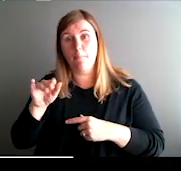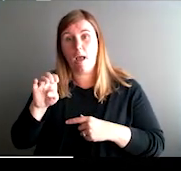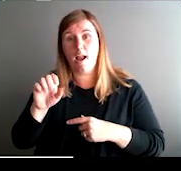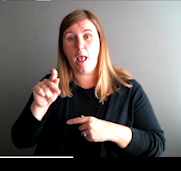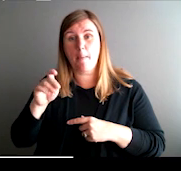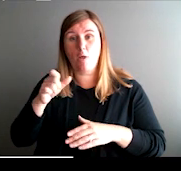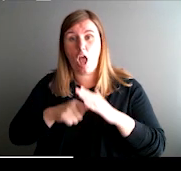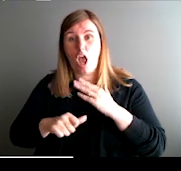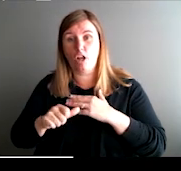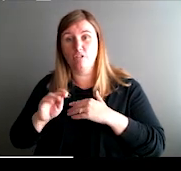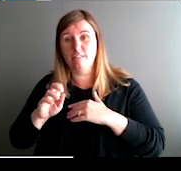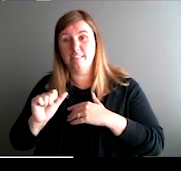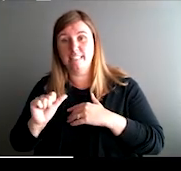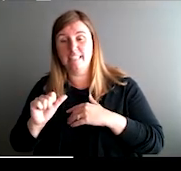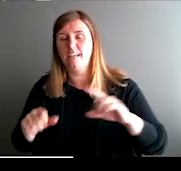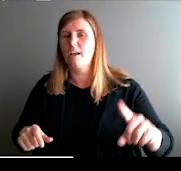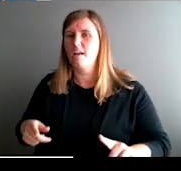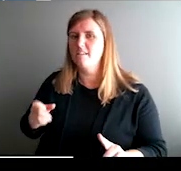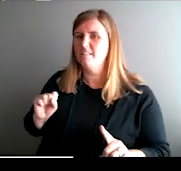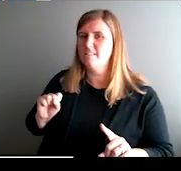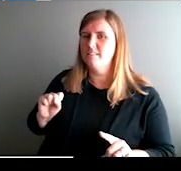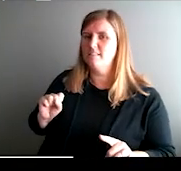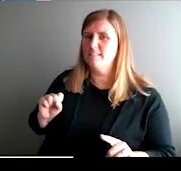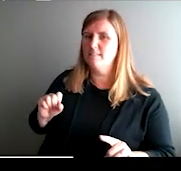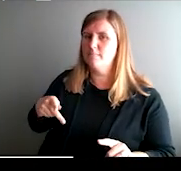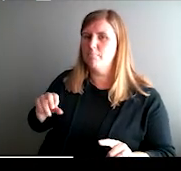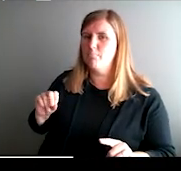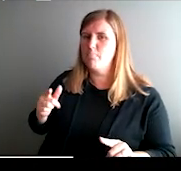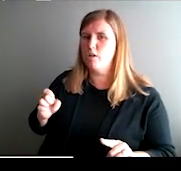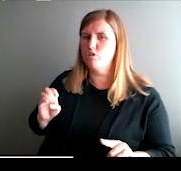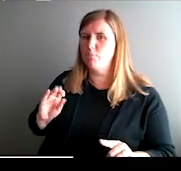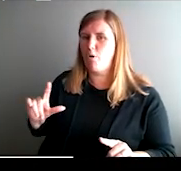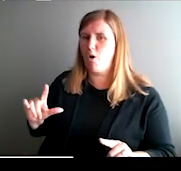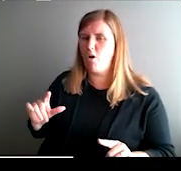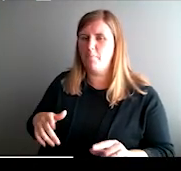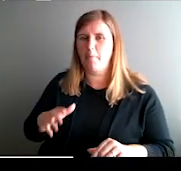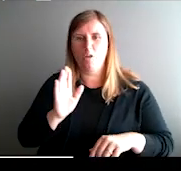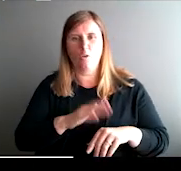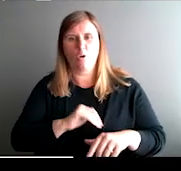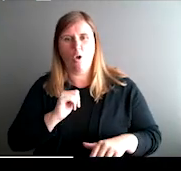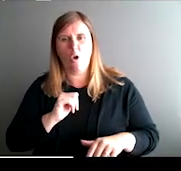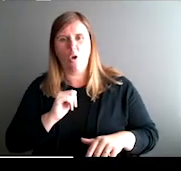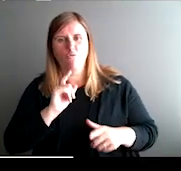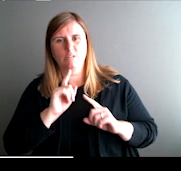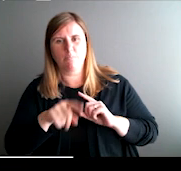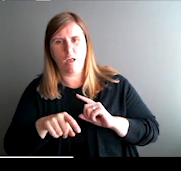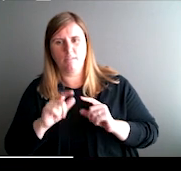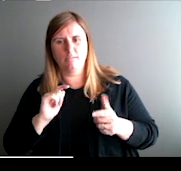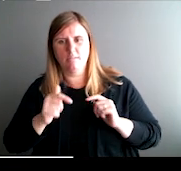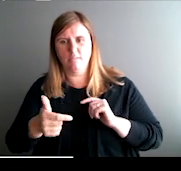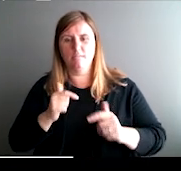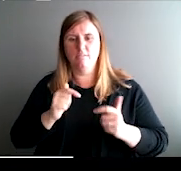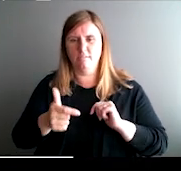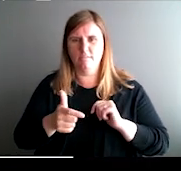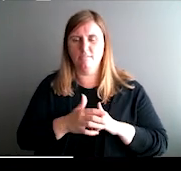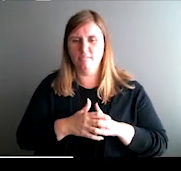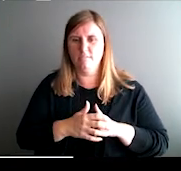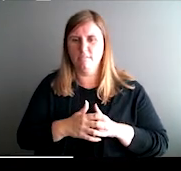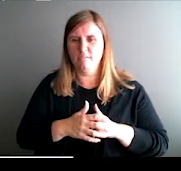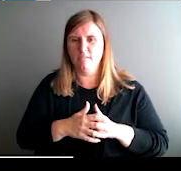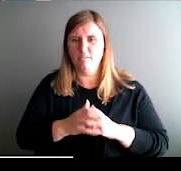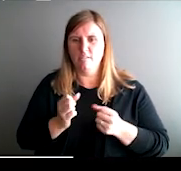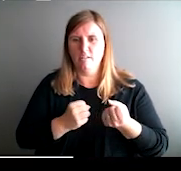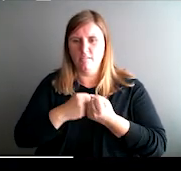And the kid says, SpongeBob. And that's a sort of call and response, maybe a little rote from being an